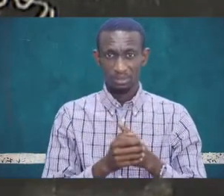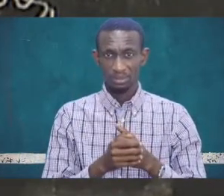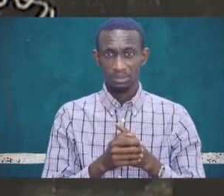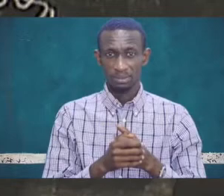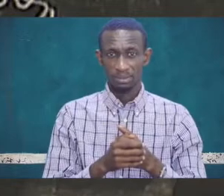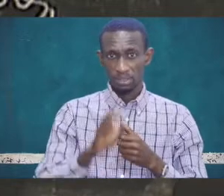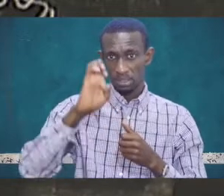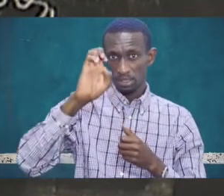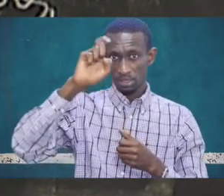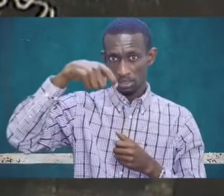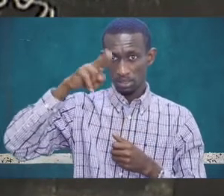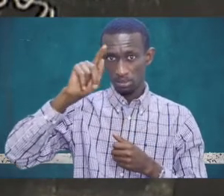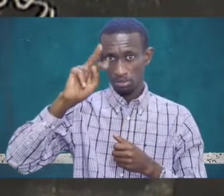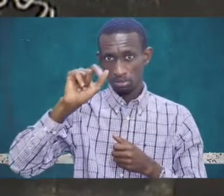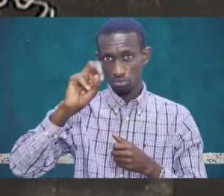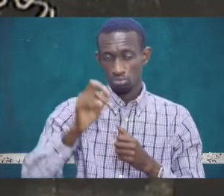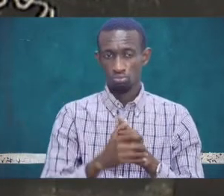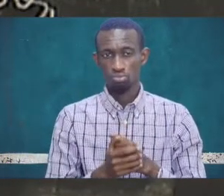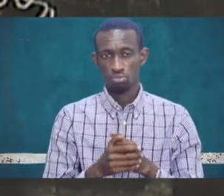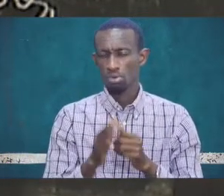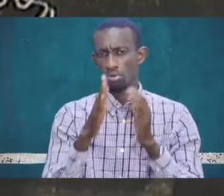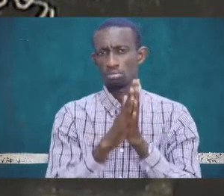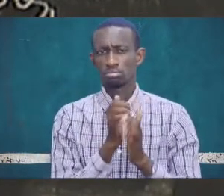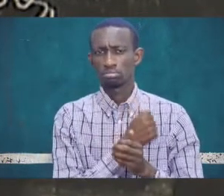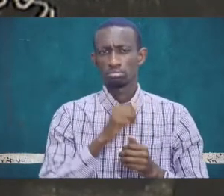the equation and the mechanism